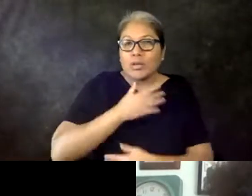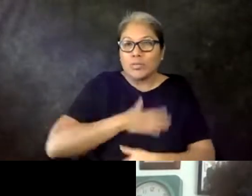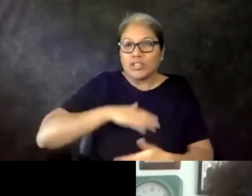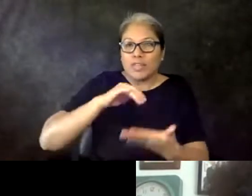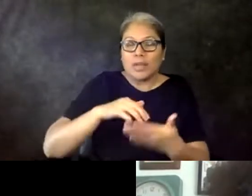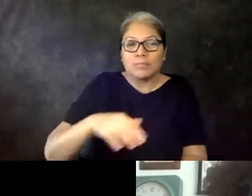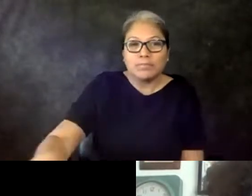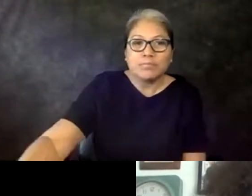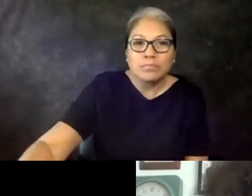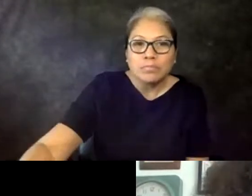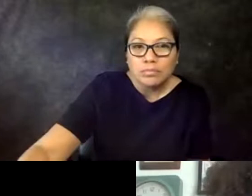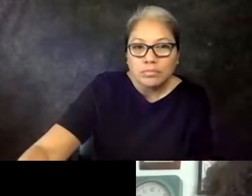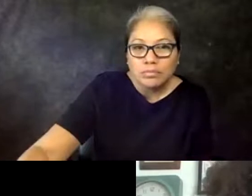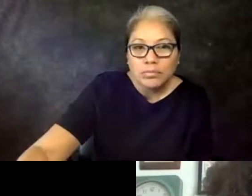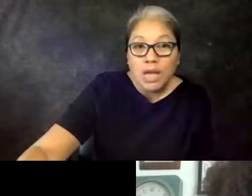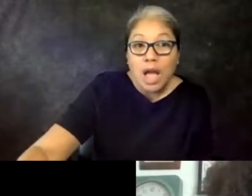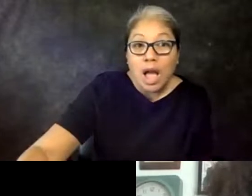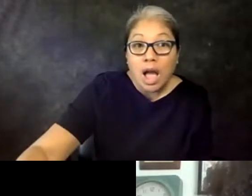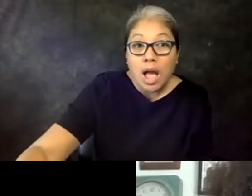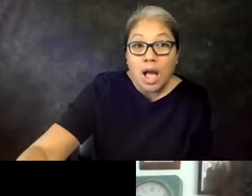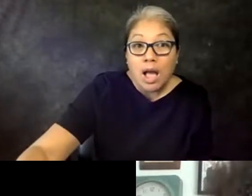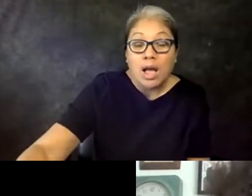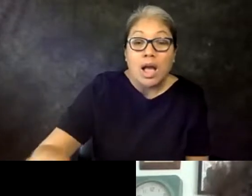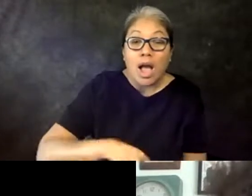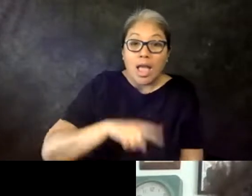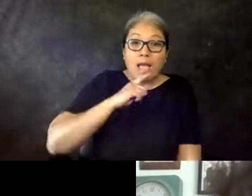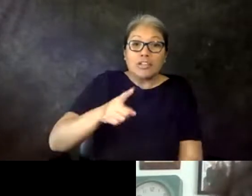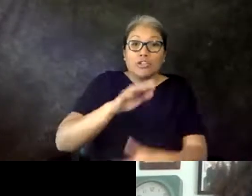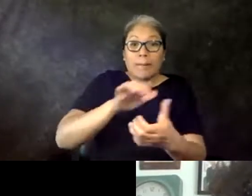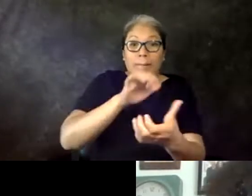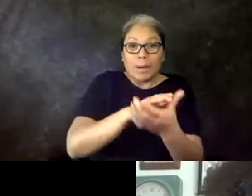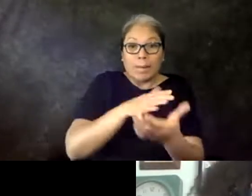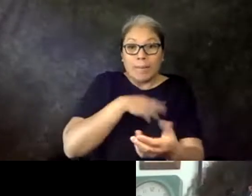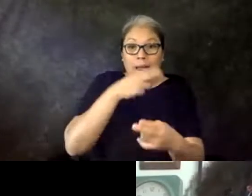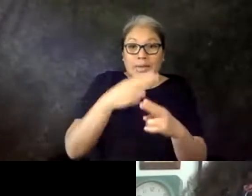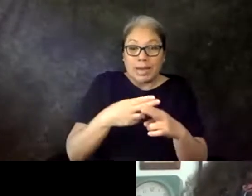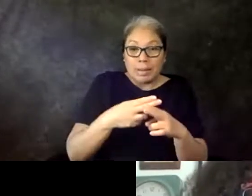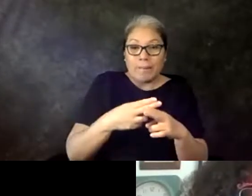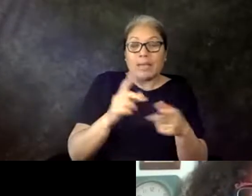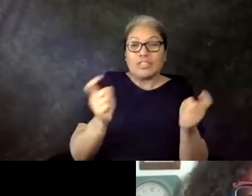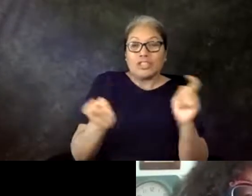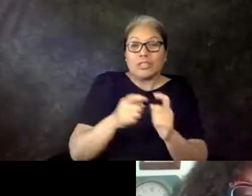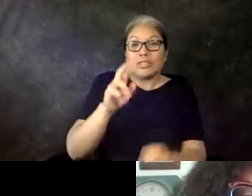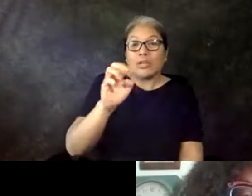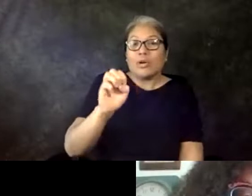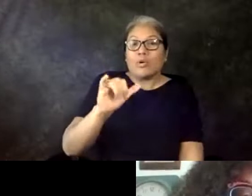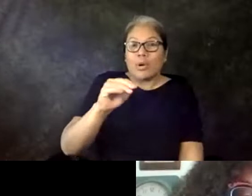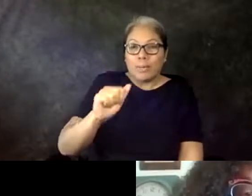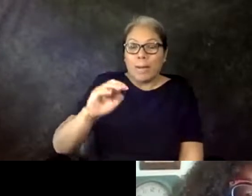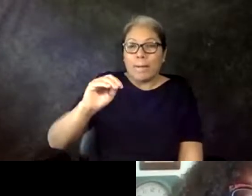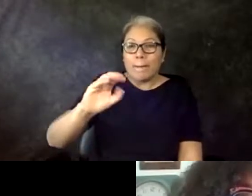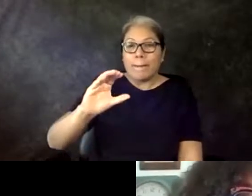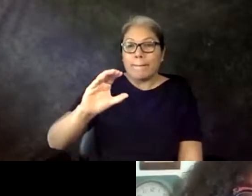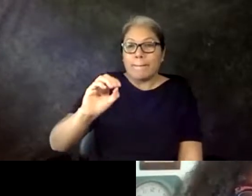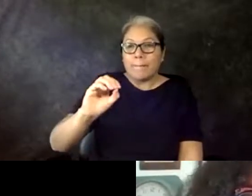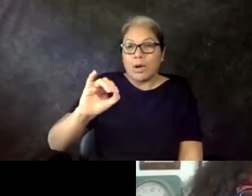I actually got married, and so my name has changed. It's Rayma McCoy Hyten, and I she,